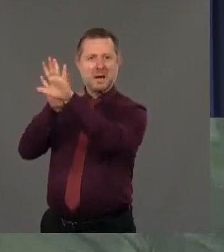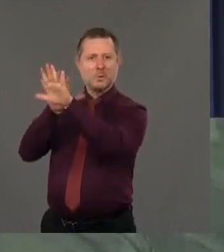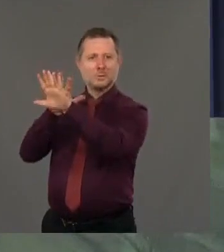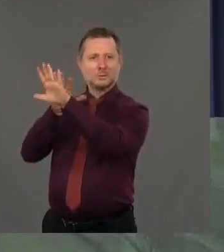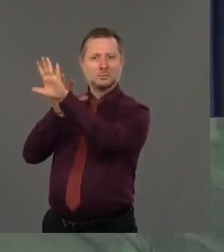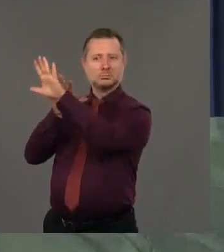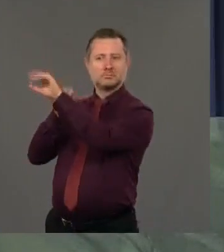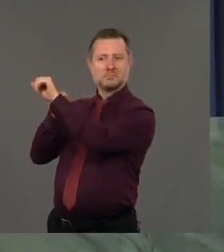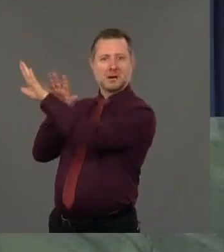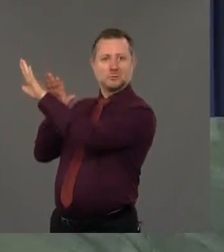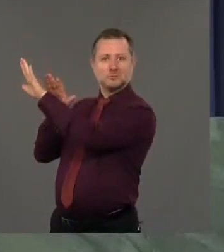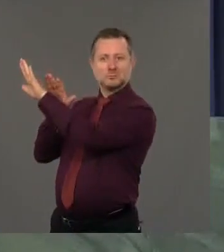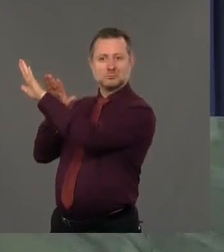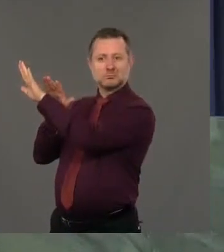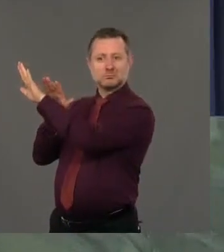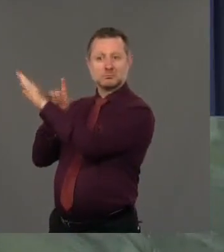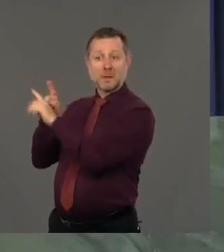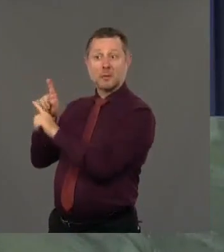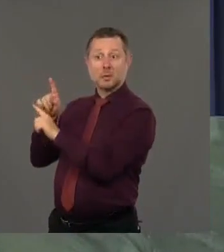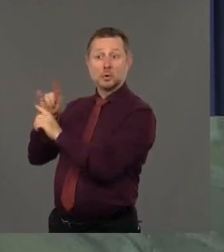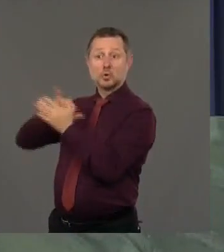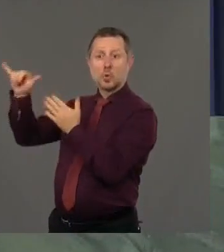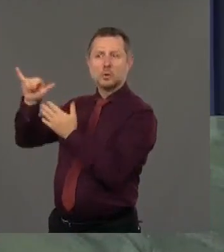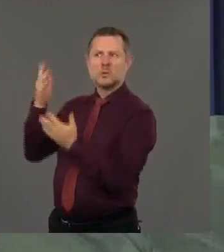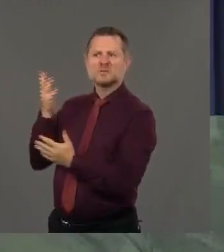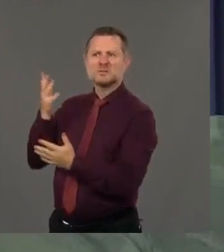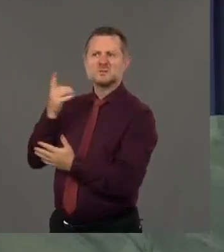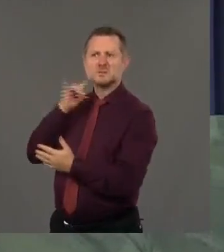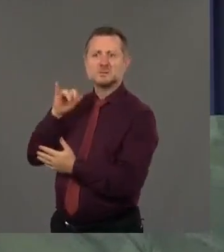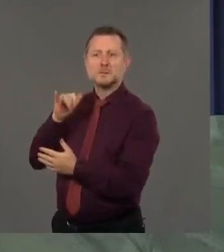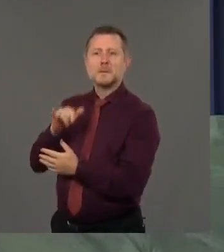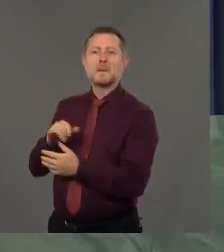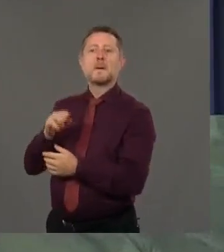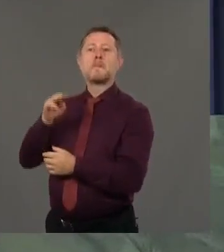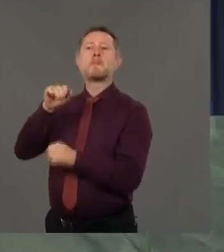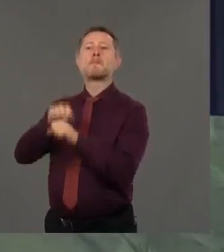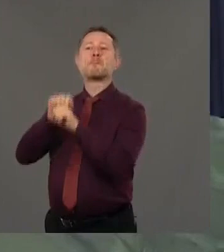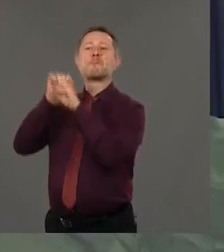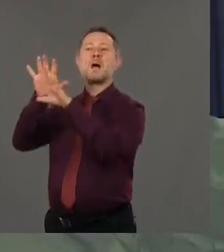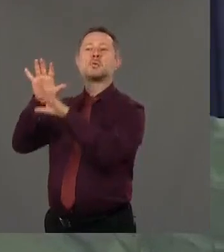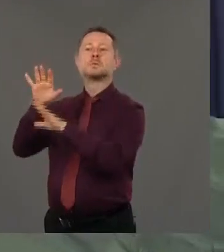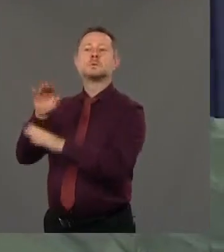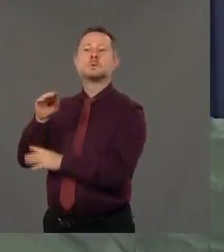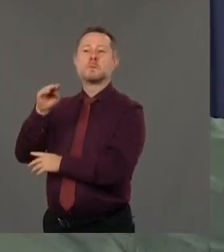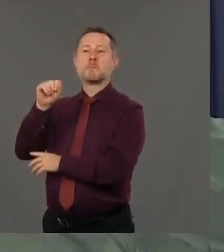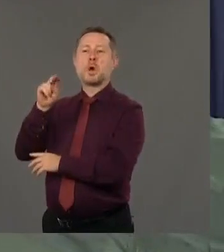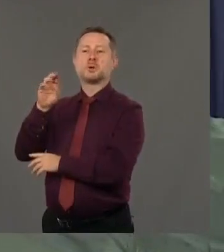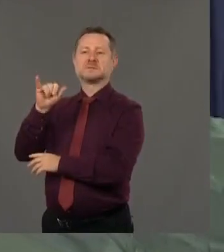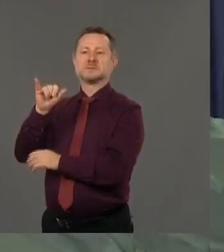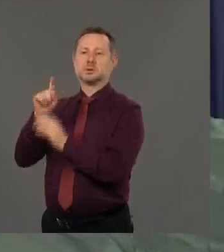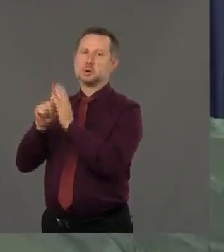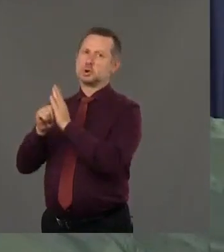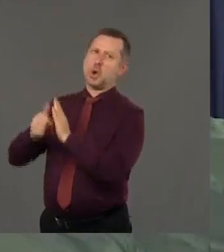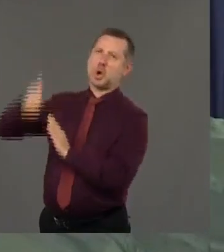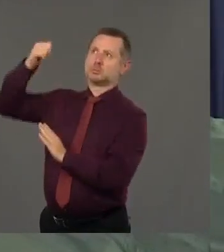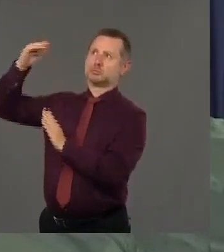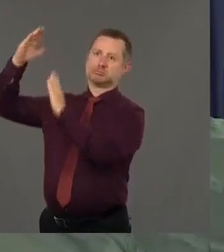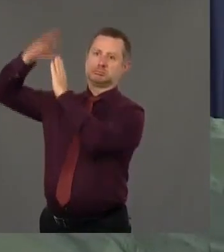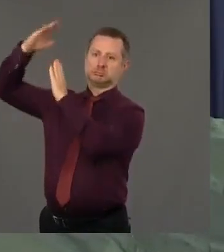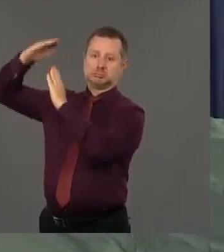mountain in the state of New York? Mount Marcy. This is the